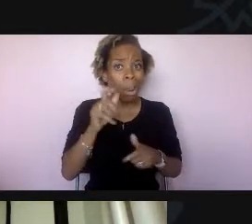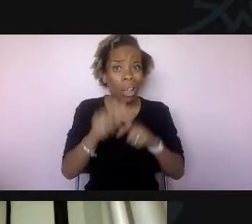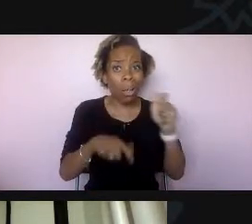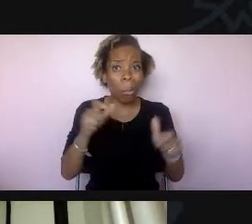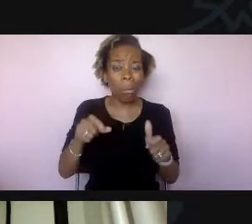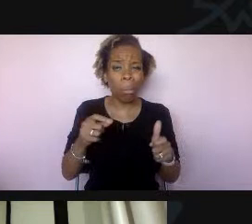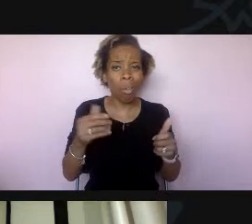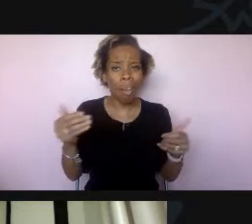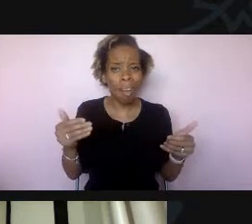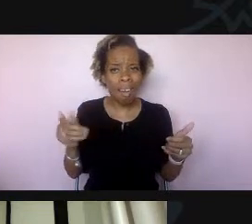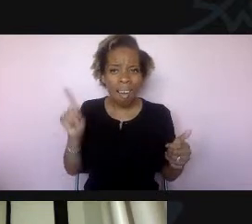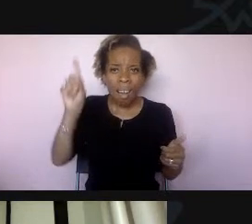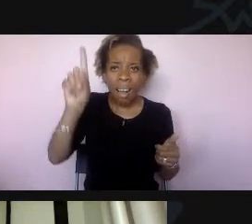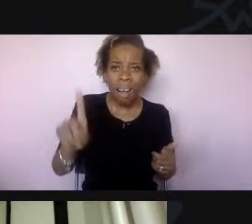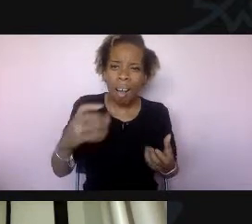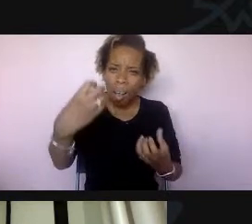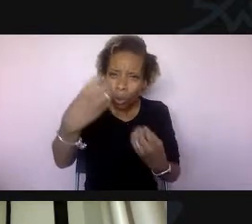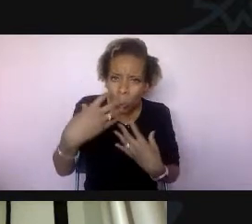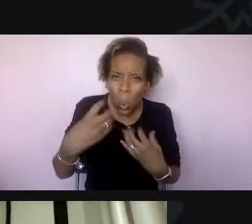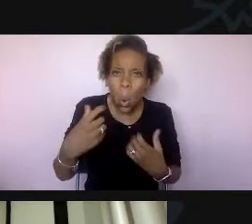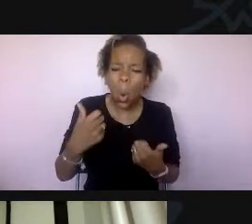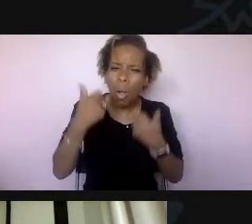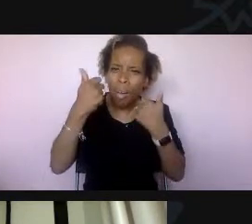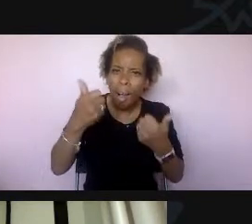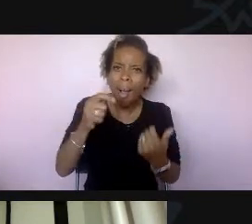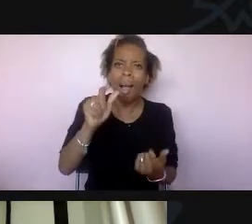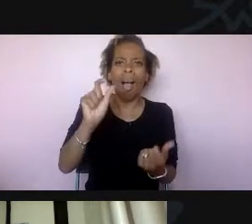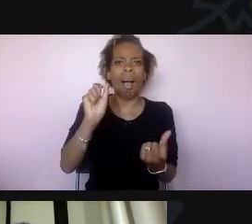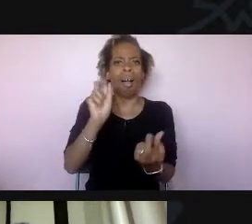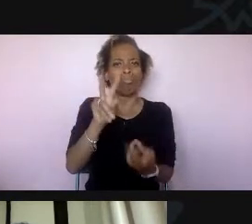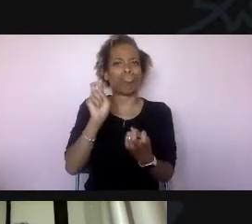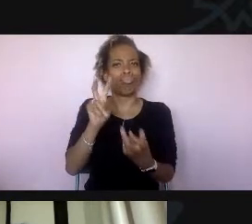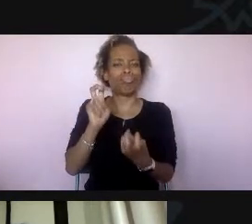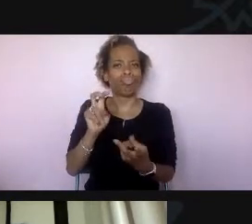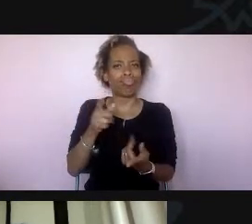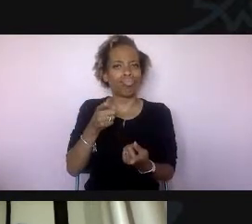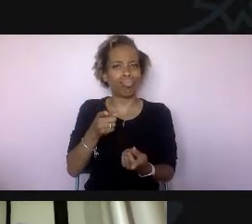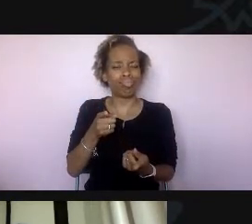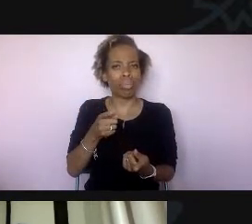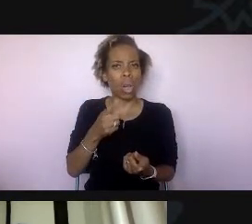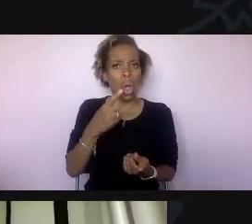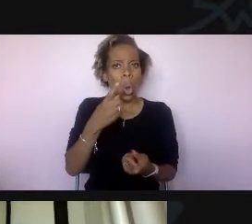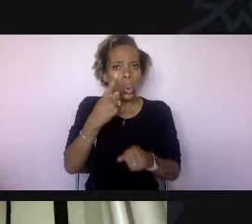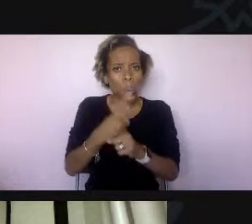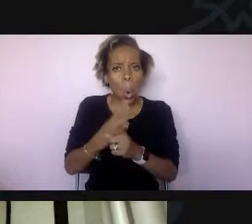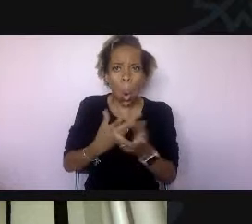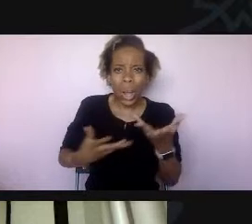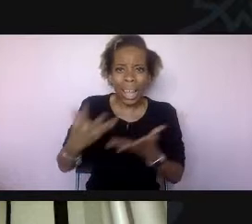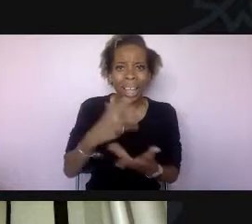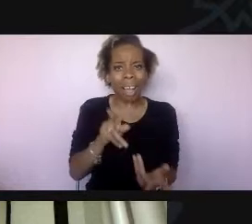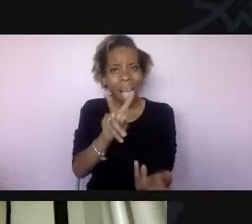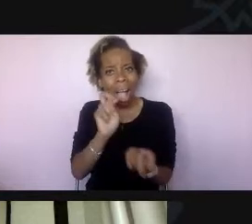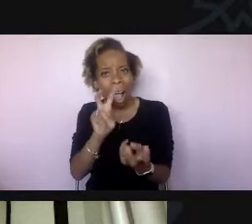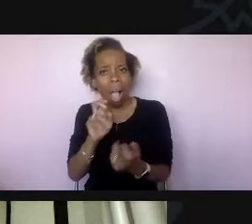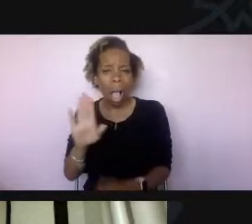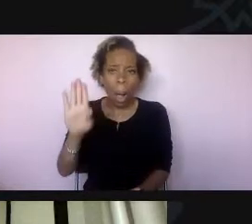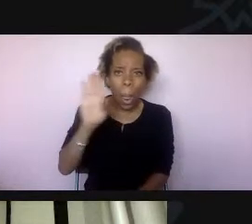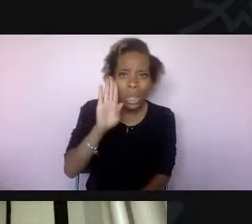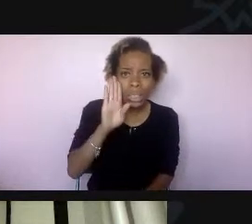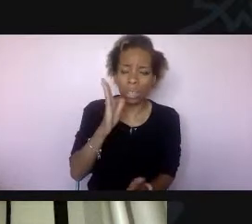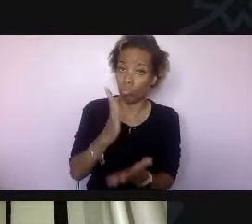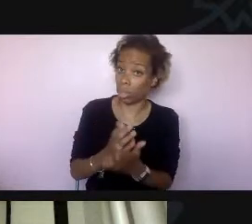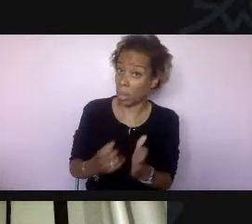Matter. And that will enable that listening, the talking to happen. It's key in terms